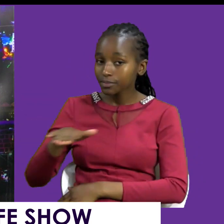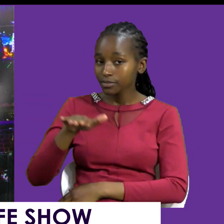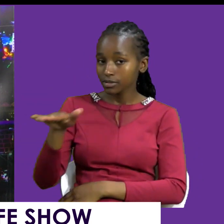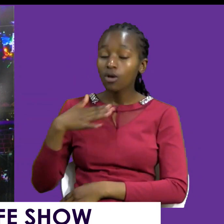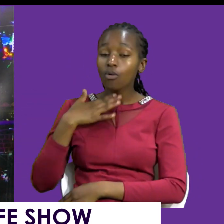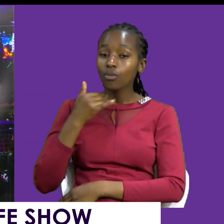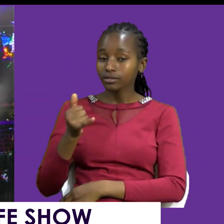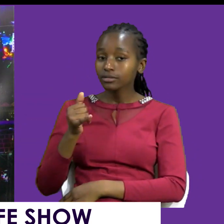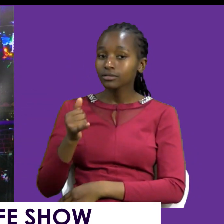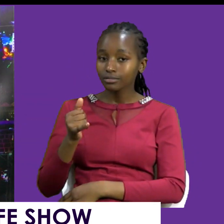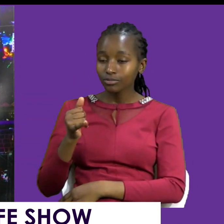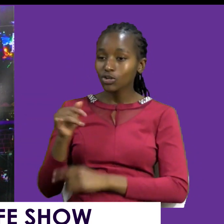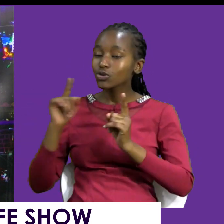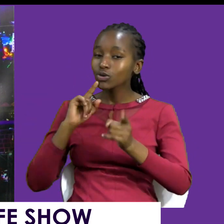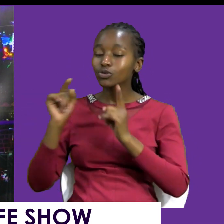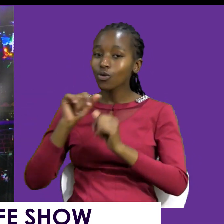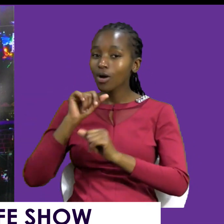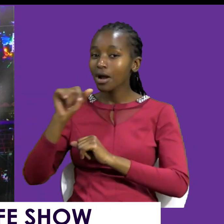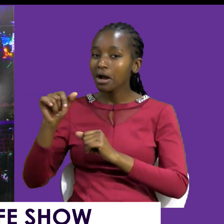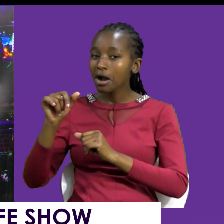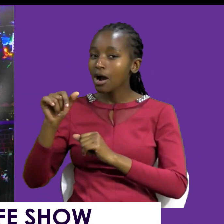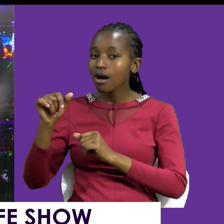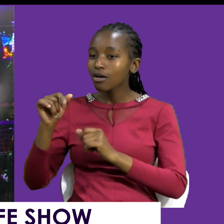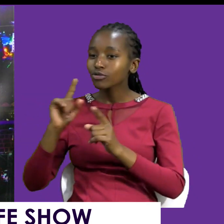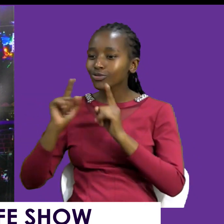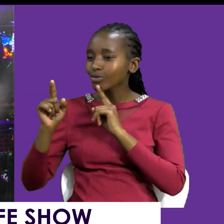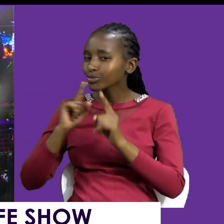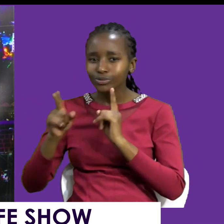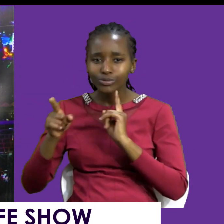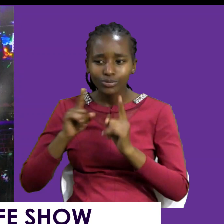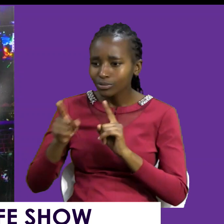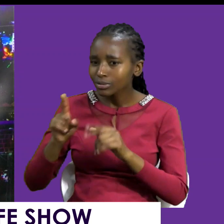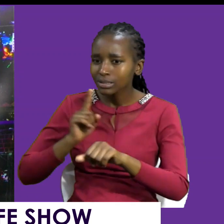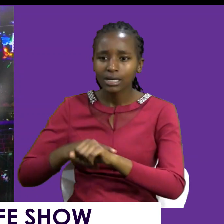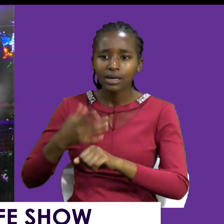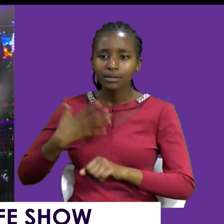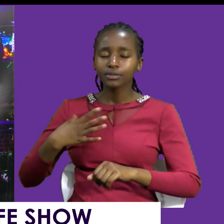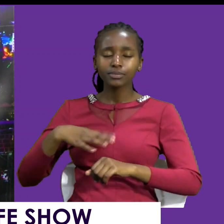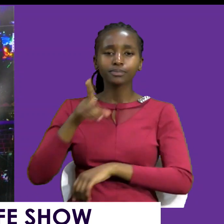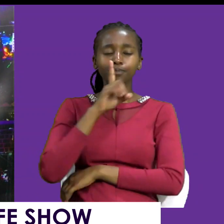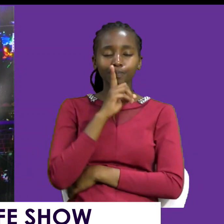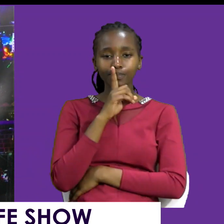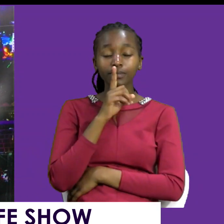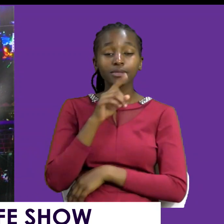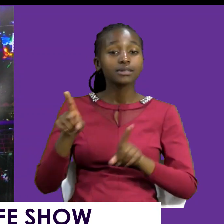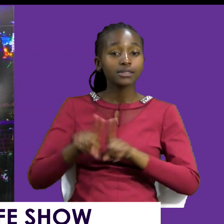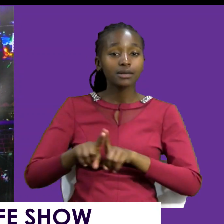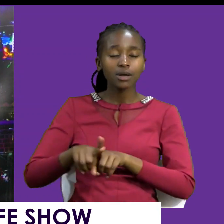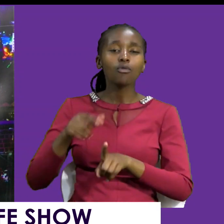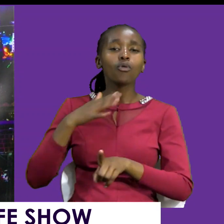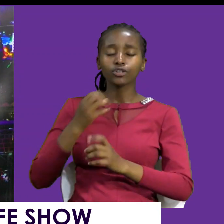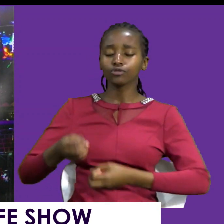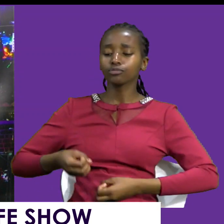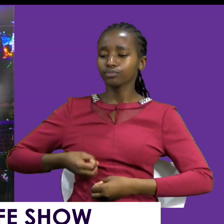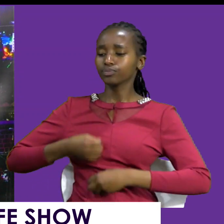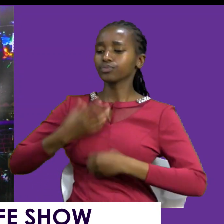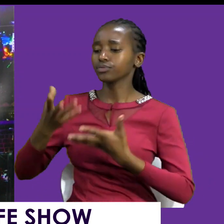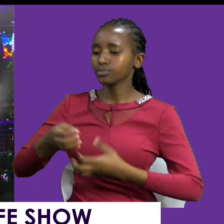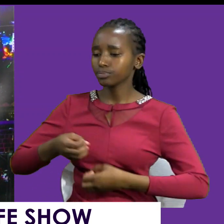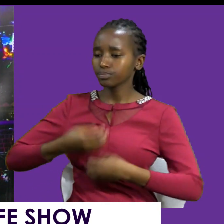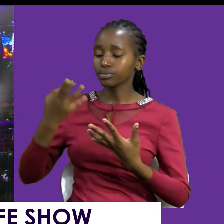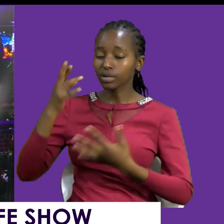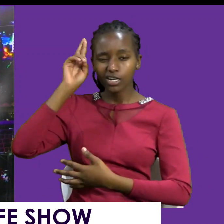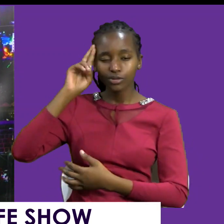want to talk where everyone seems to be quiet, And you want to bring out a lot of